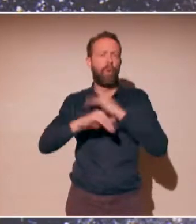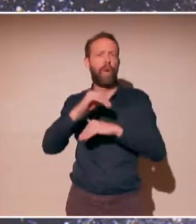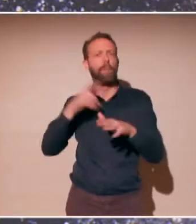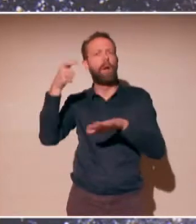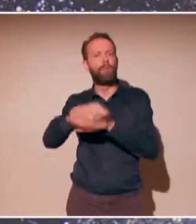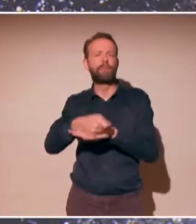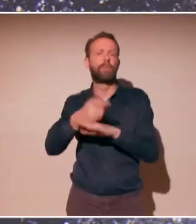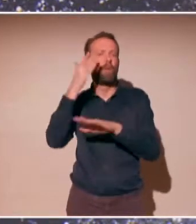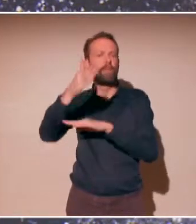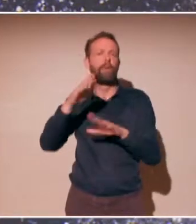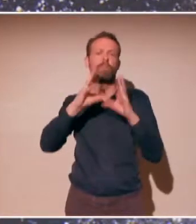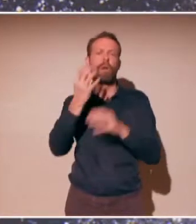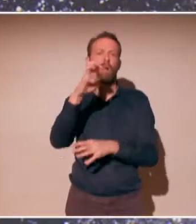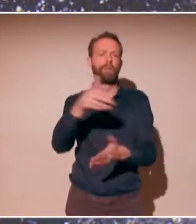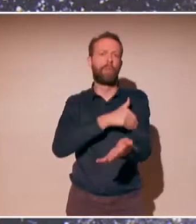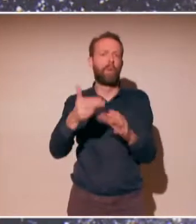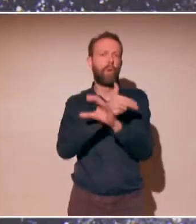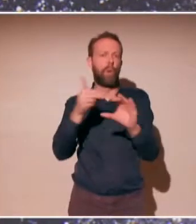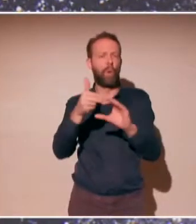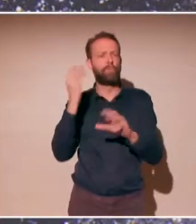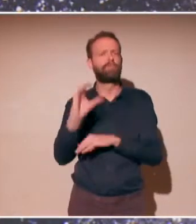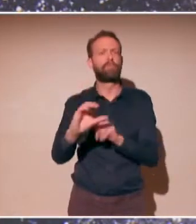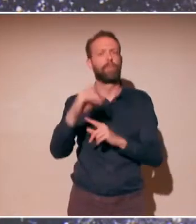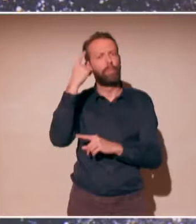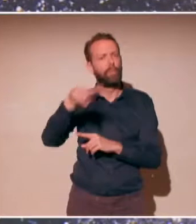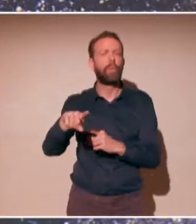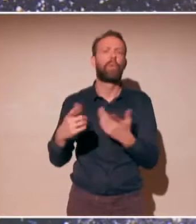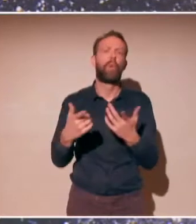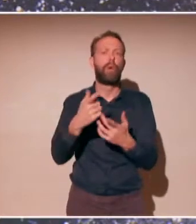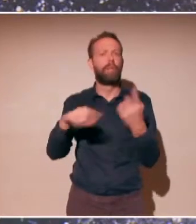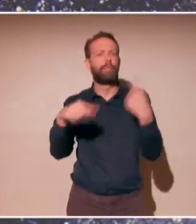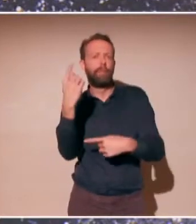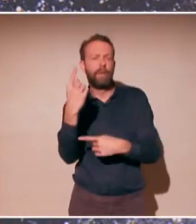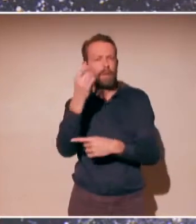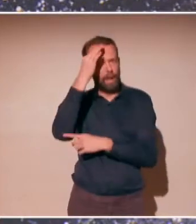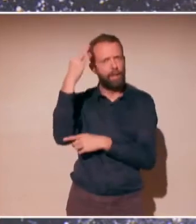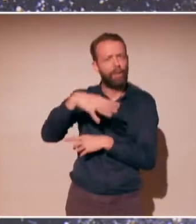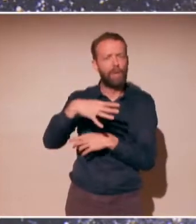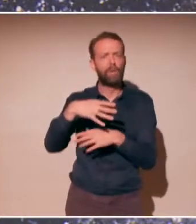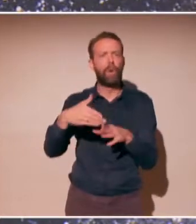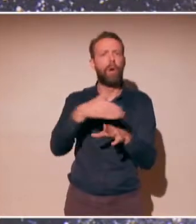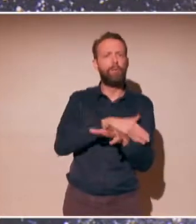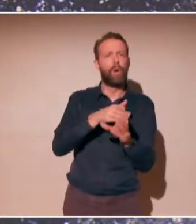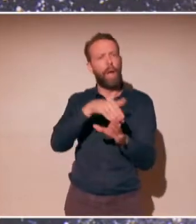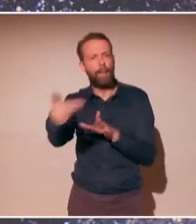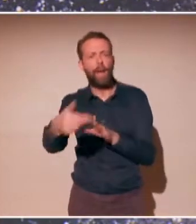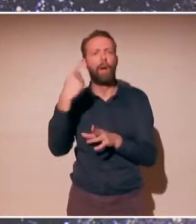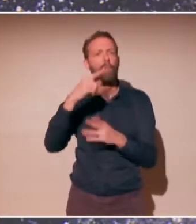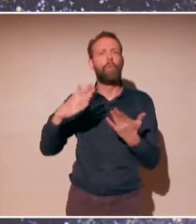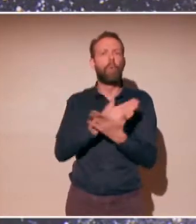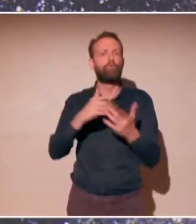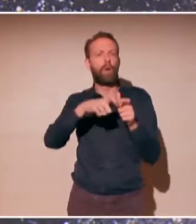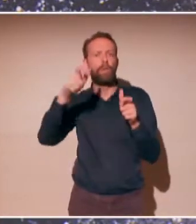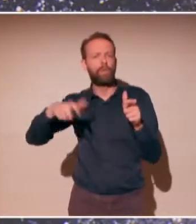country. Our investment for future investments, 400 million euros, will be dedicated to